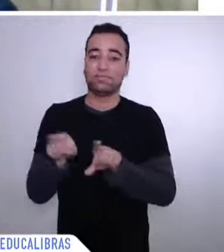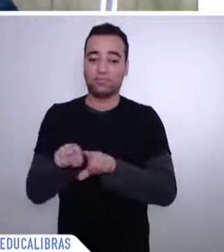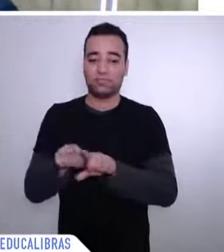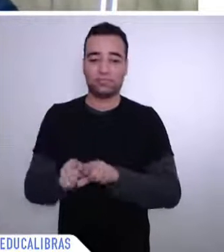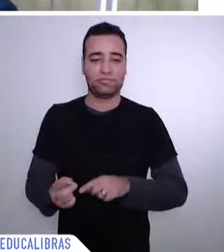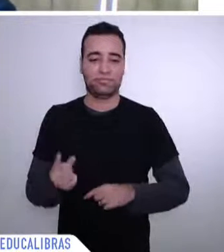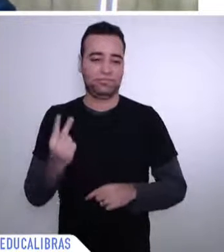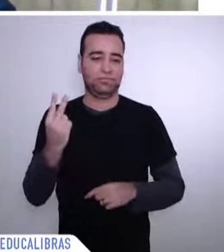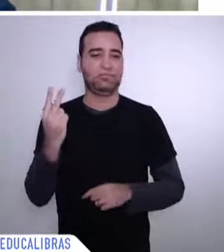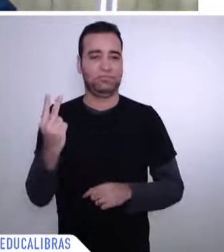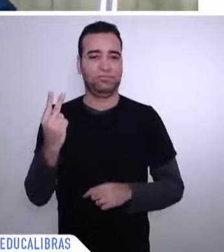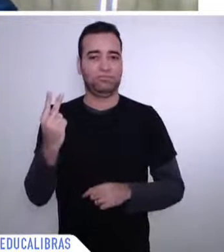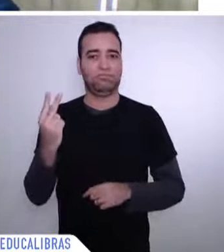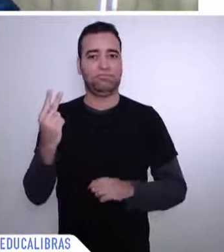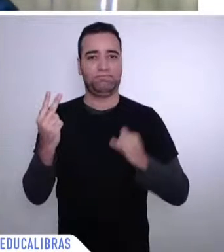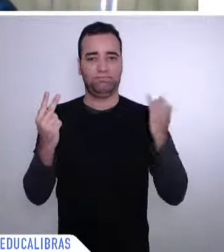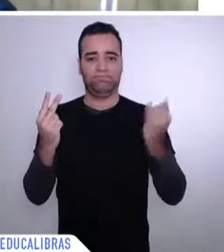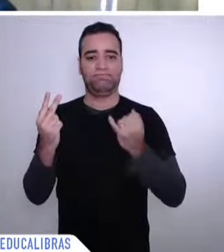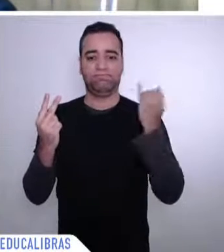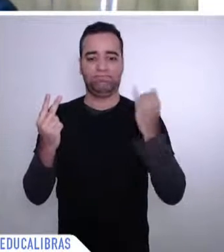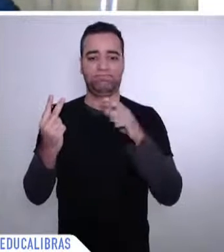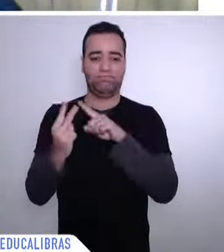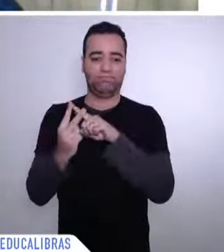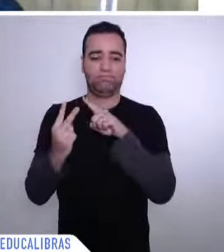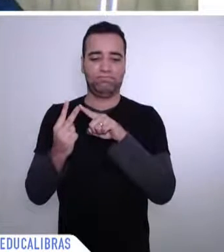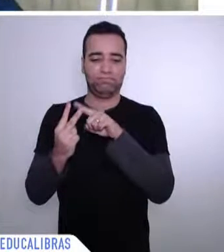With the public policies, we also had